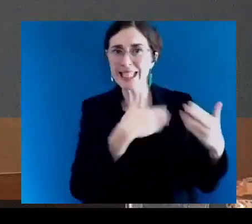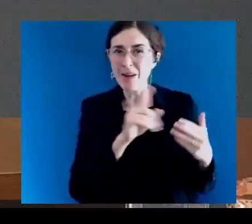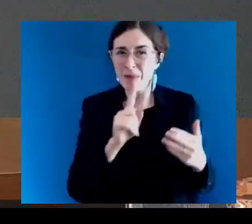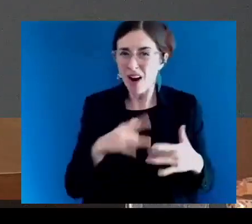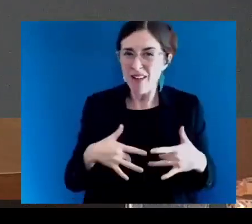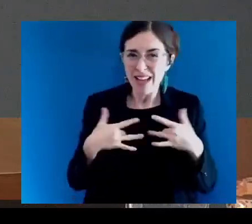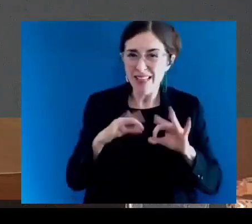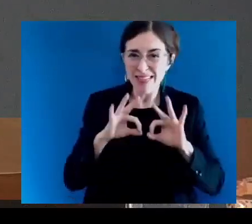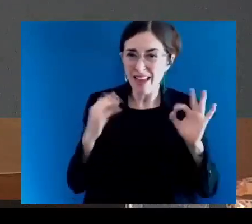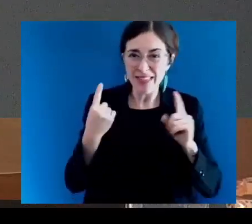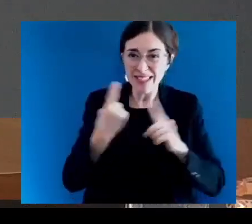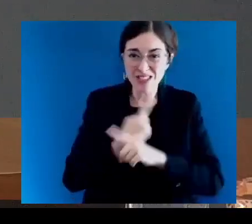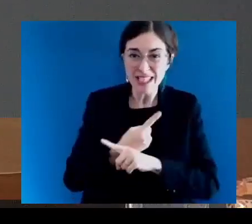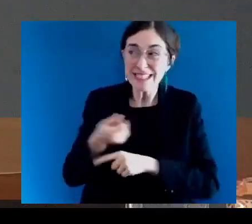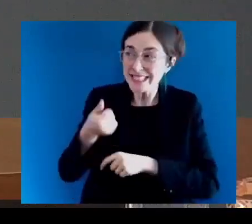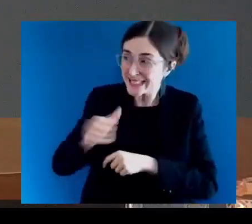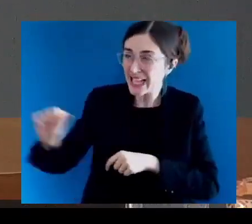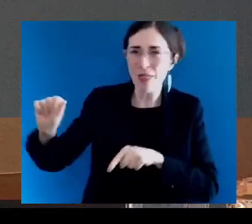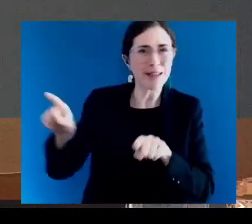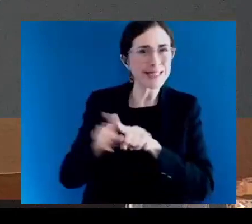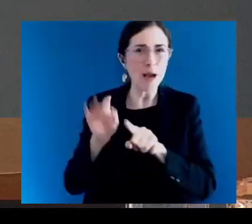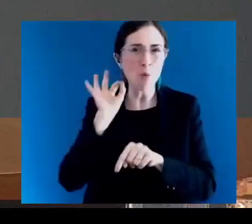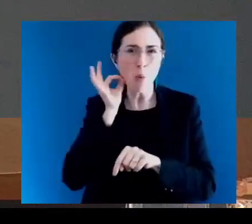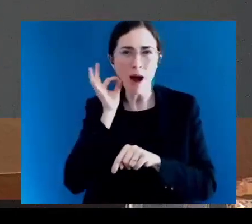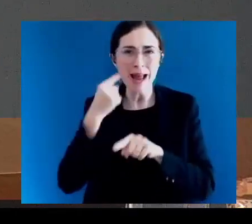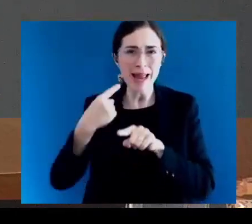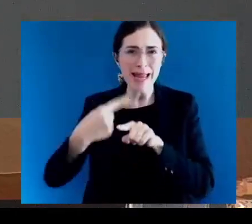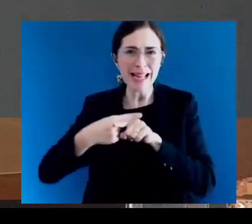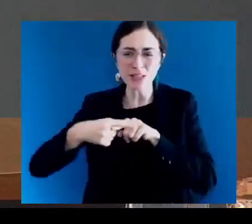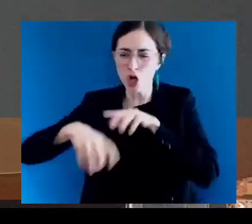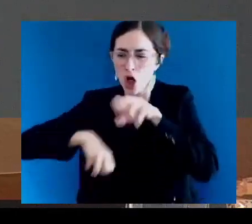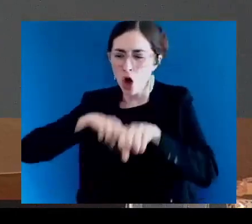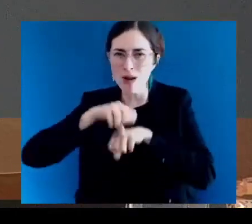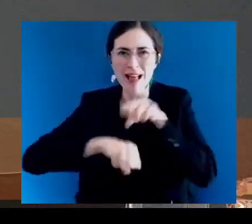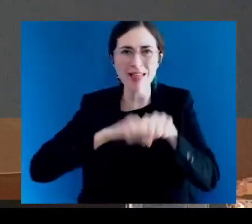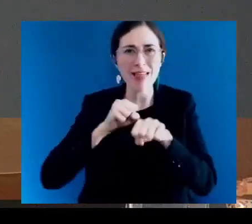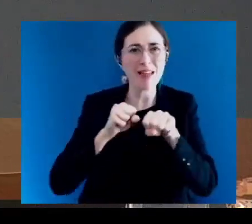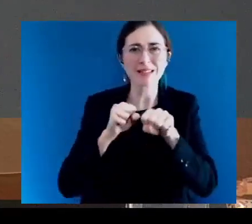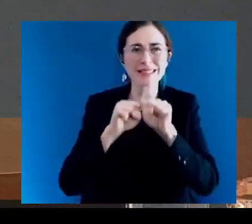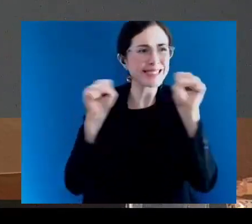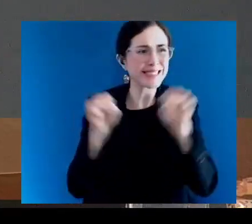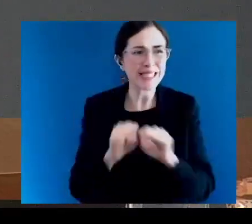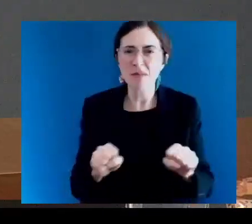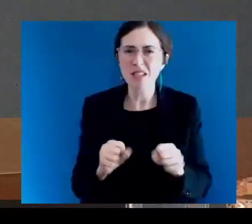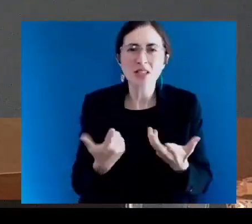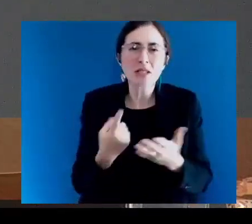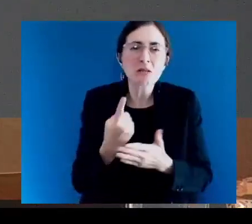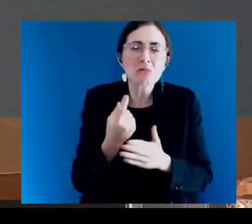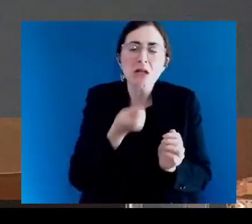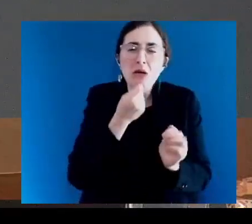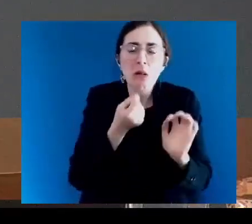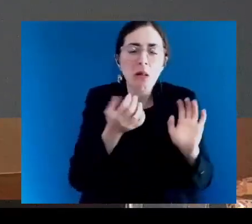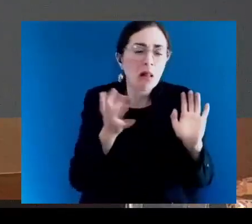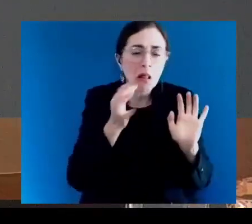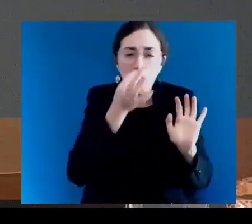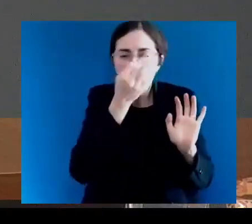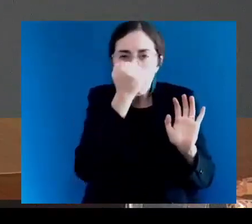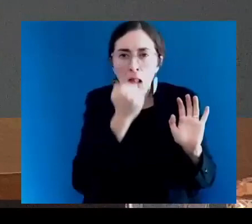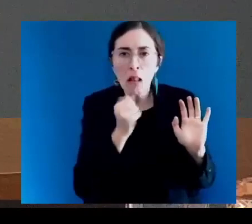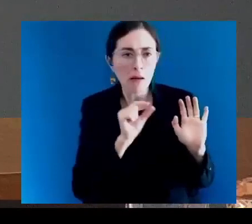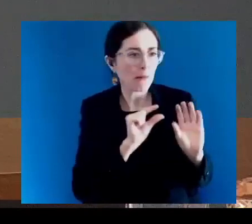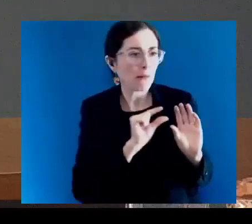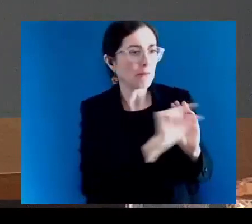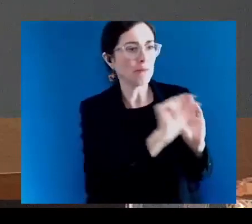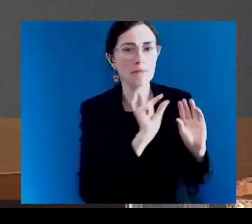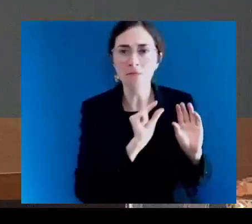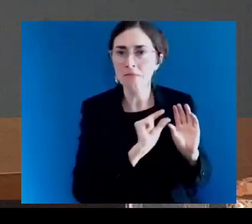within the colonial structures and systems, and it's still just little piecemeal bits and pieces, as the Chair spoke about earlier, and